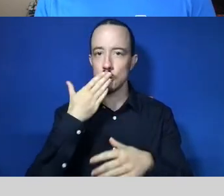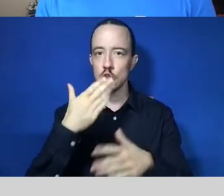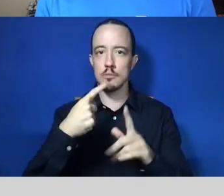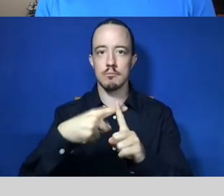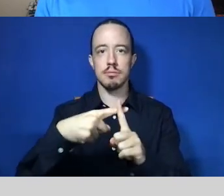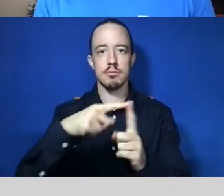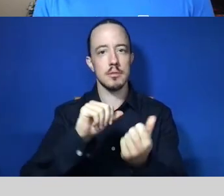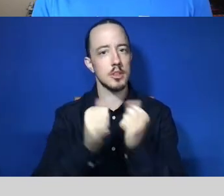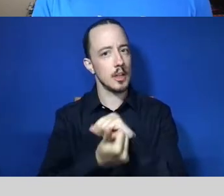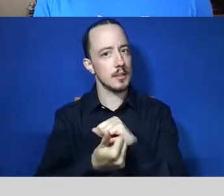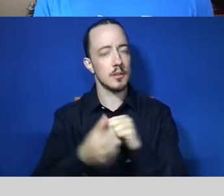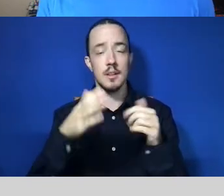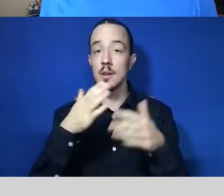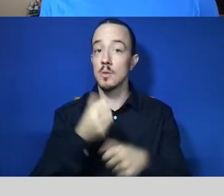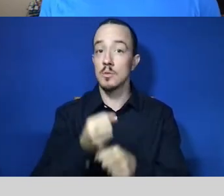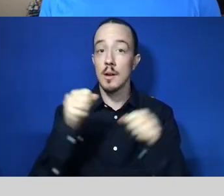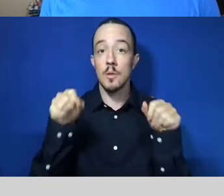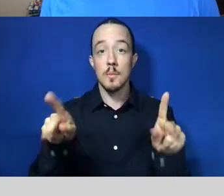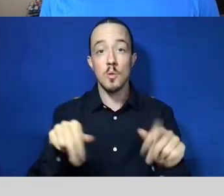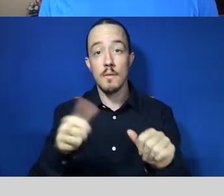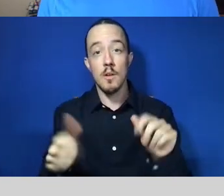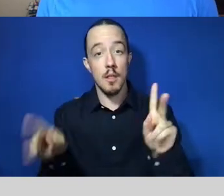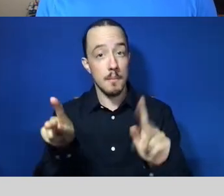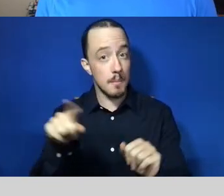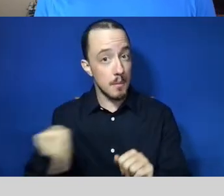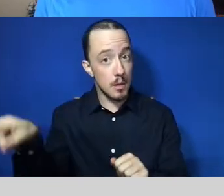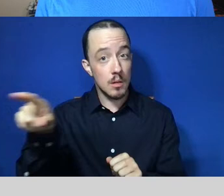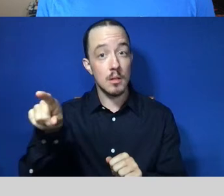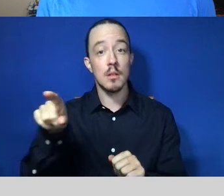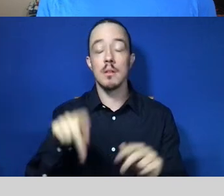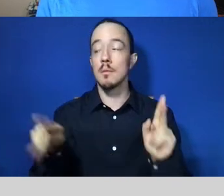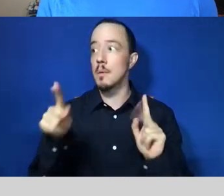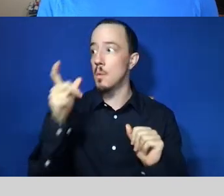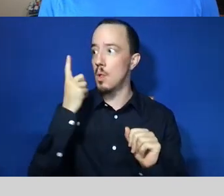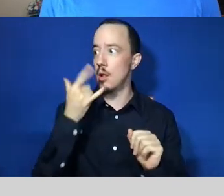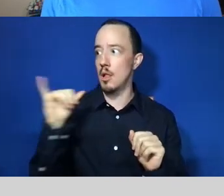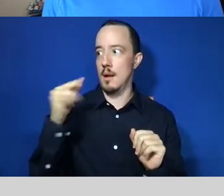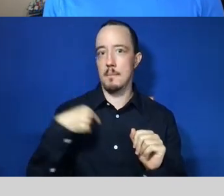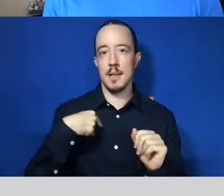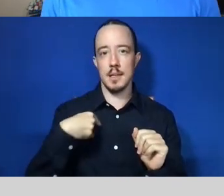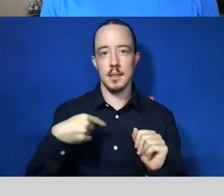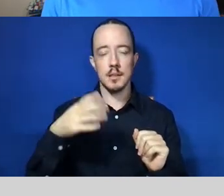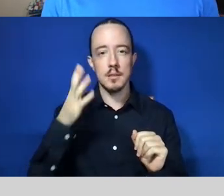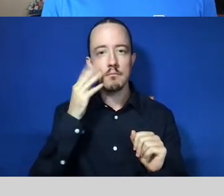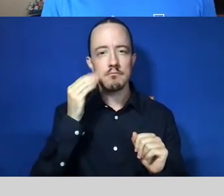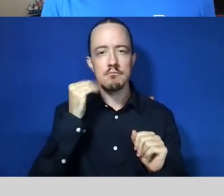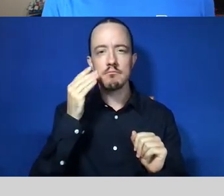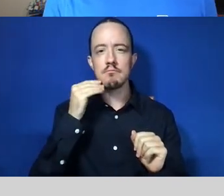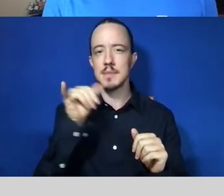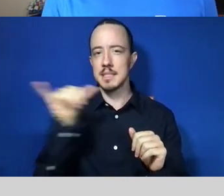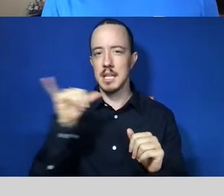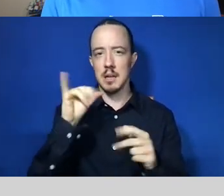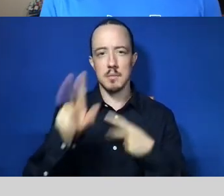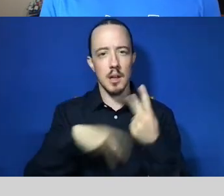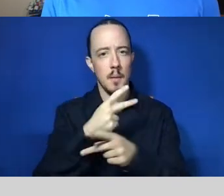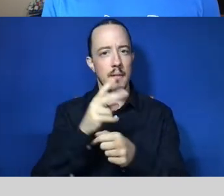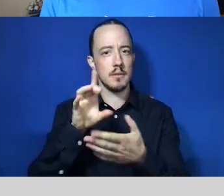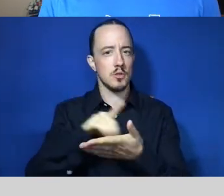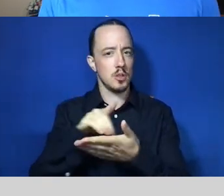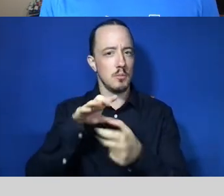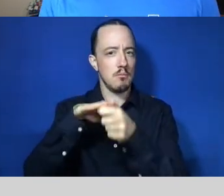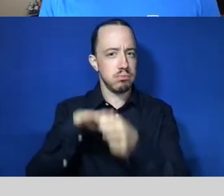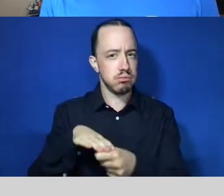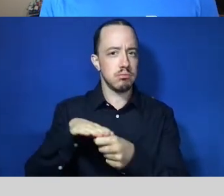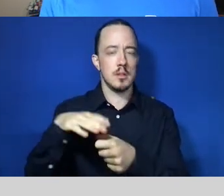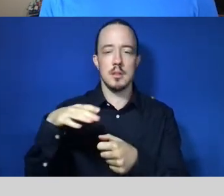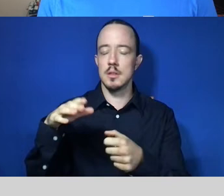about change, that would create opportunities for other people, especially people that looked like me and had to deal with the same struggles that people